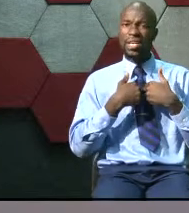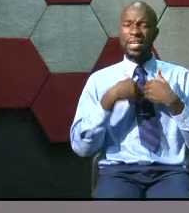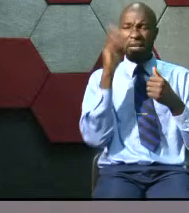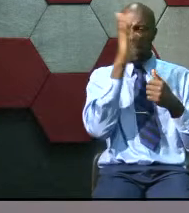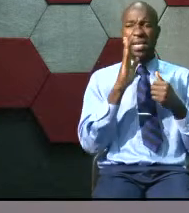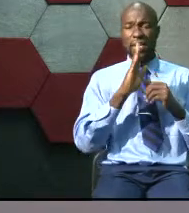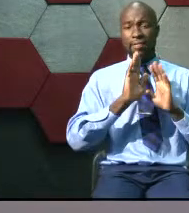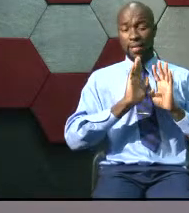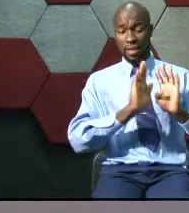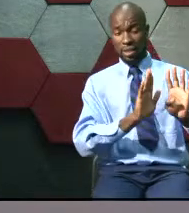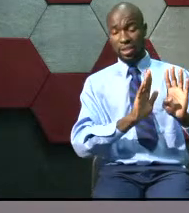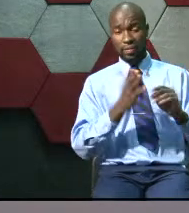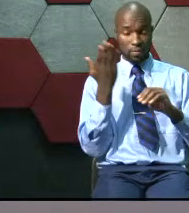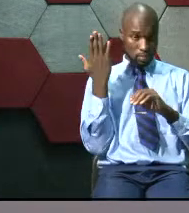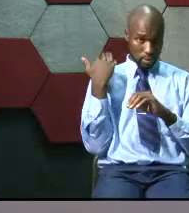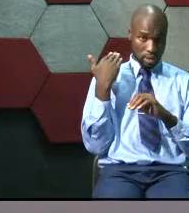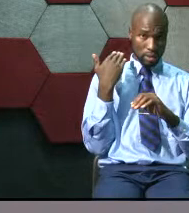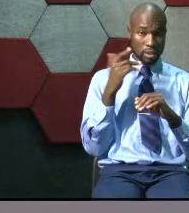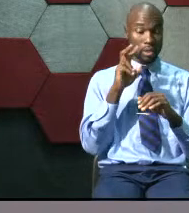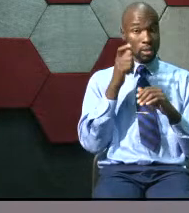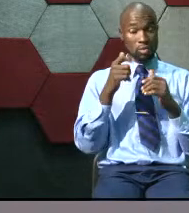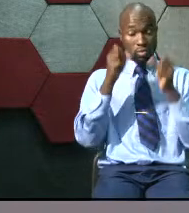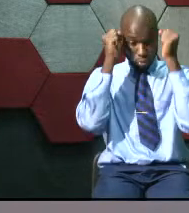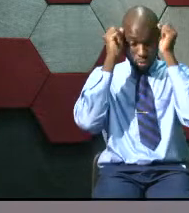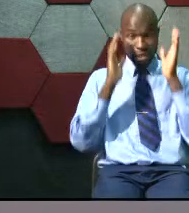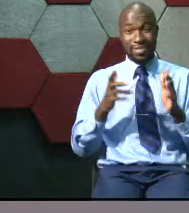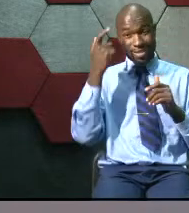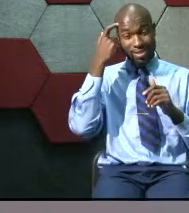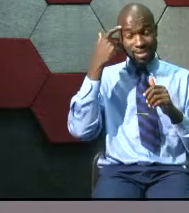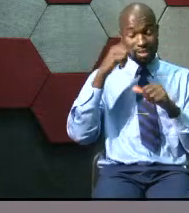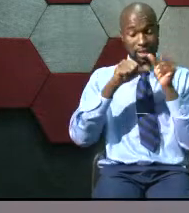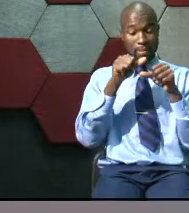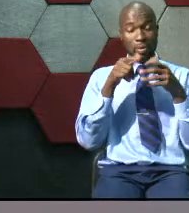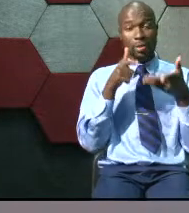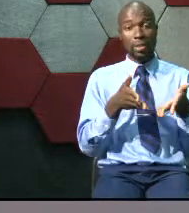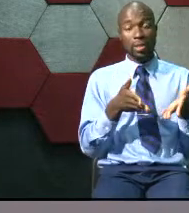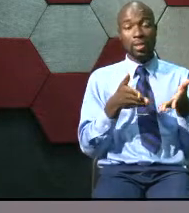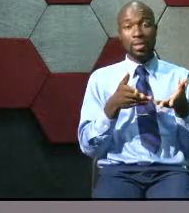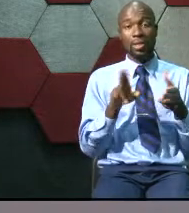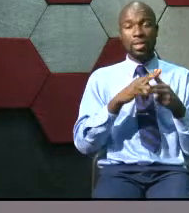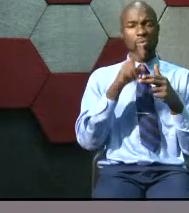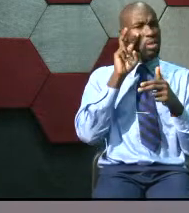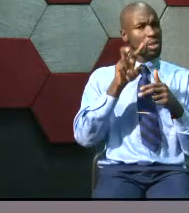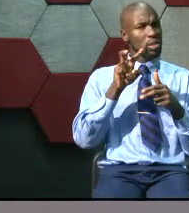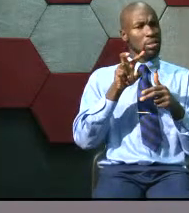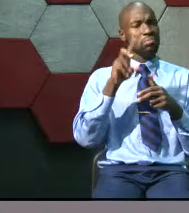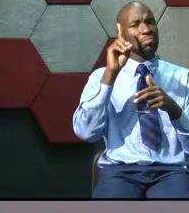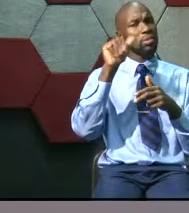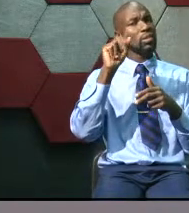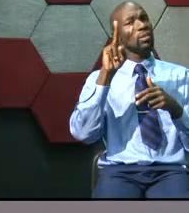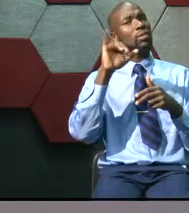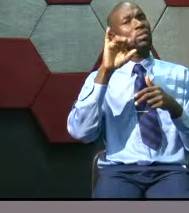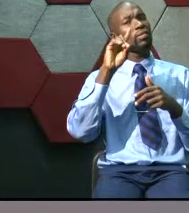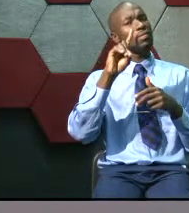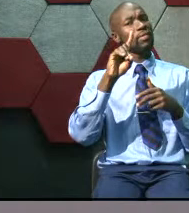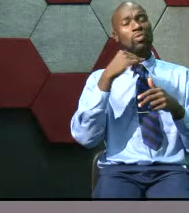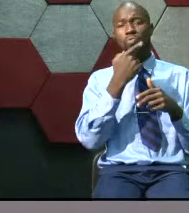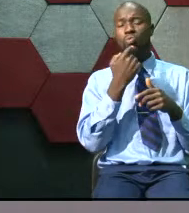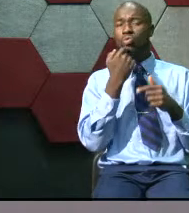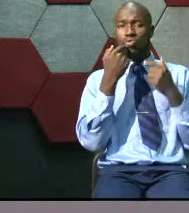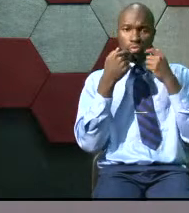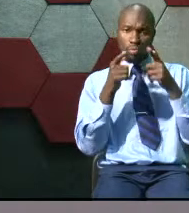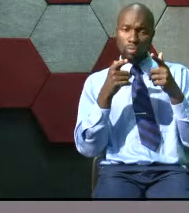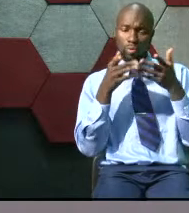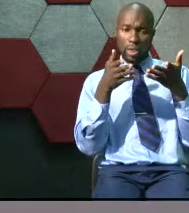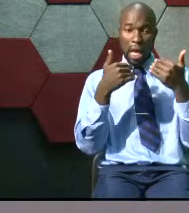you know, it's incredible to see students are thinking about that as well. Yeah. And you guys may see David and recognize him from the opening ceremony where he spoke to us and he had